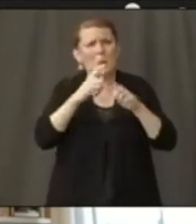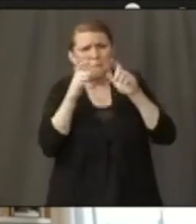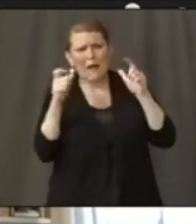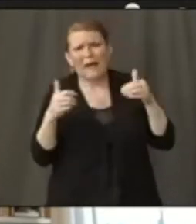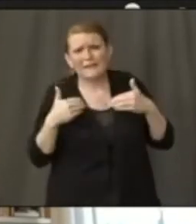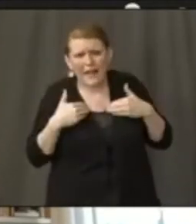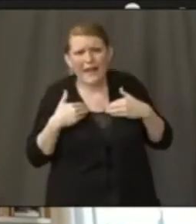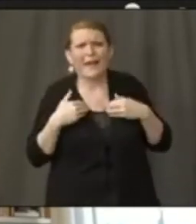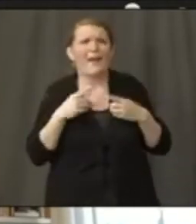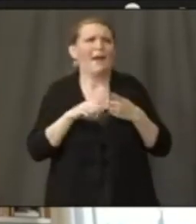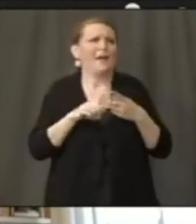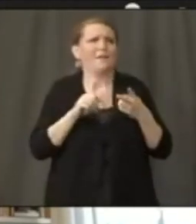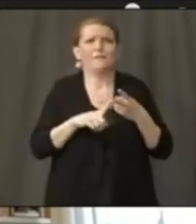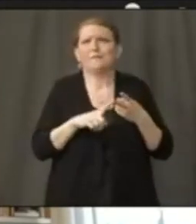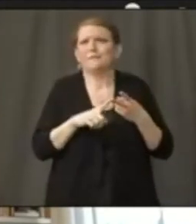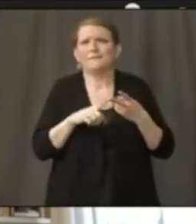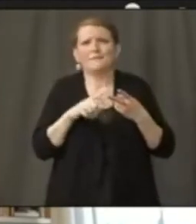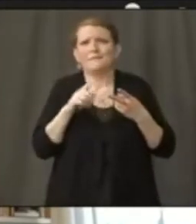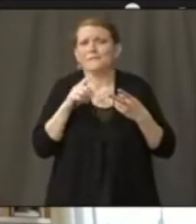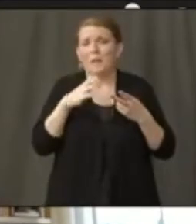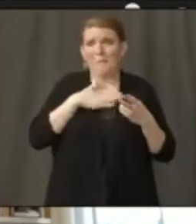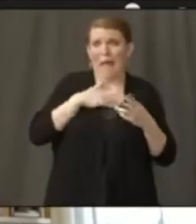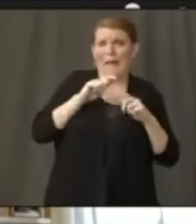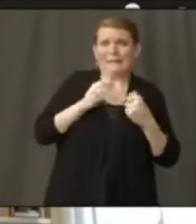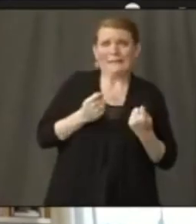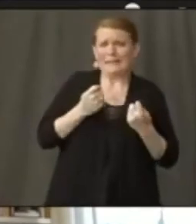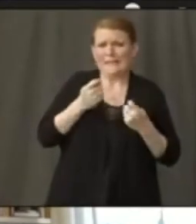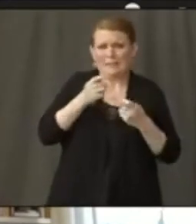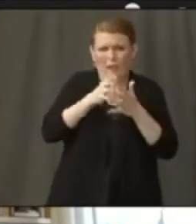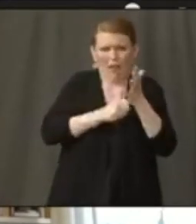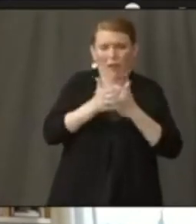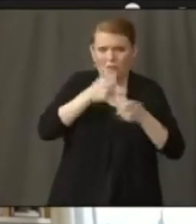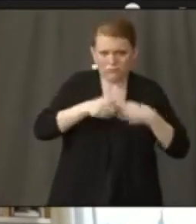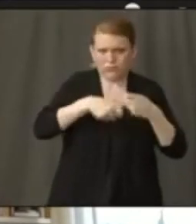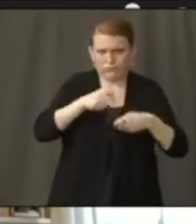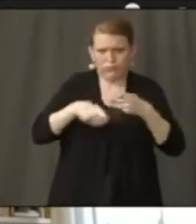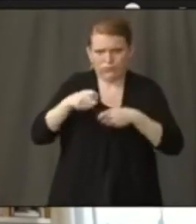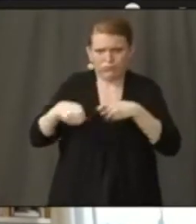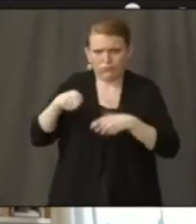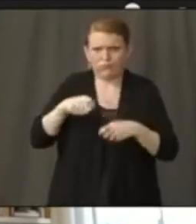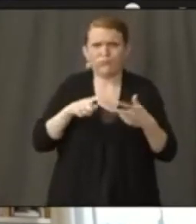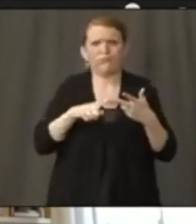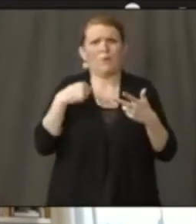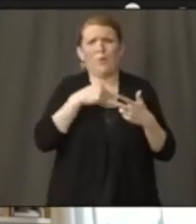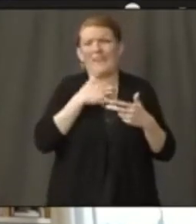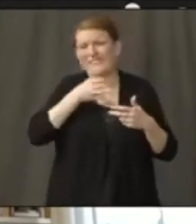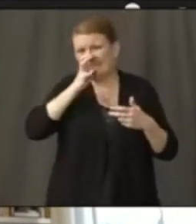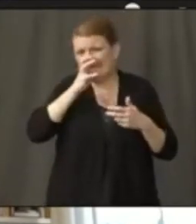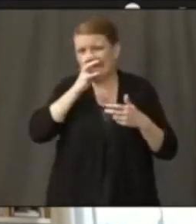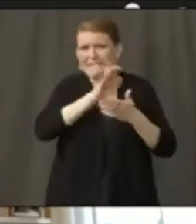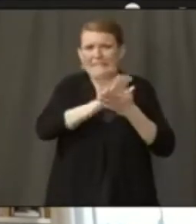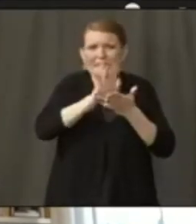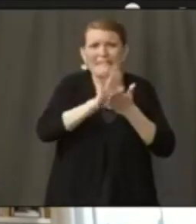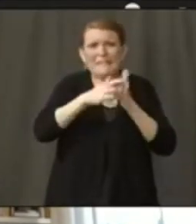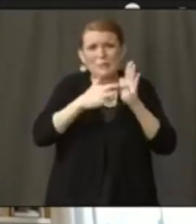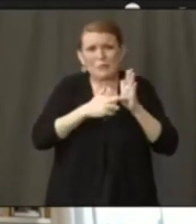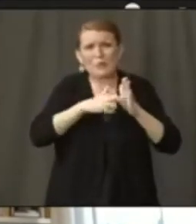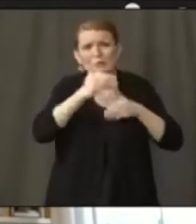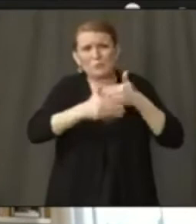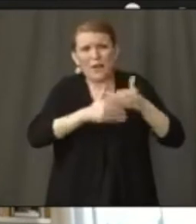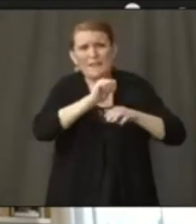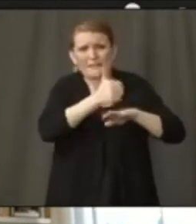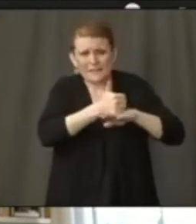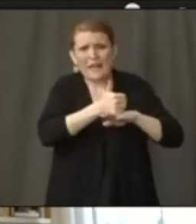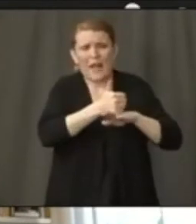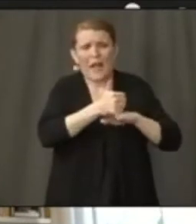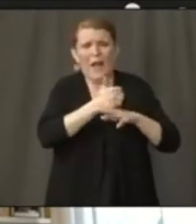their gloves regularly. We have cleaning protocols in place, making sure that nobody's sick coming to work, as